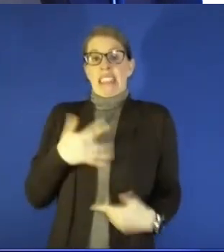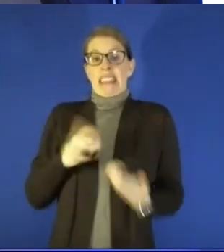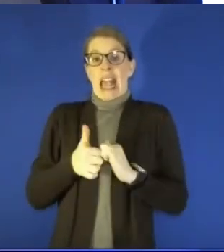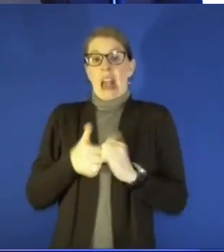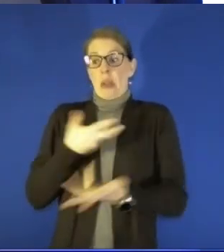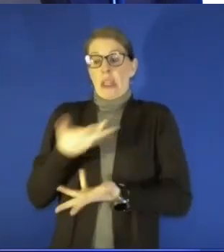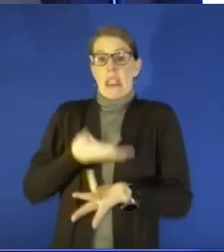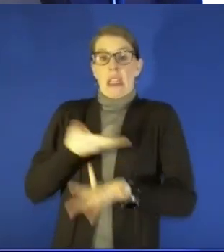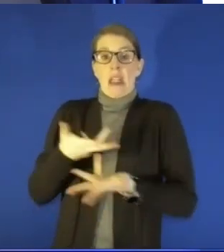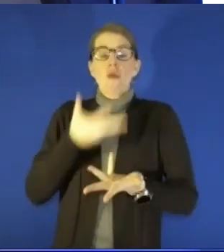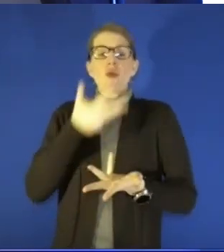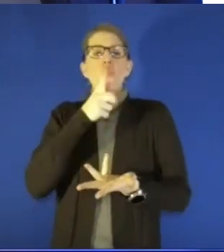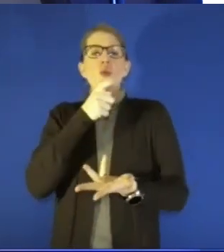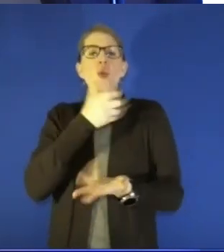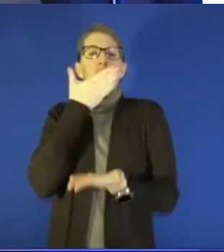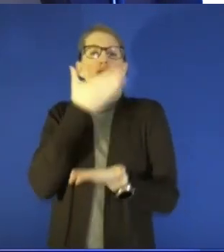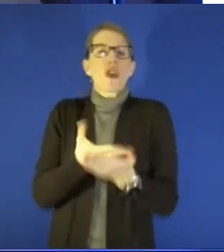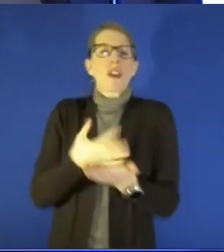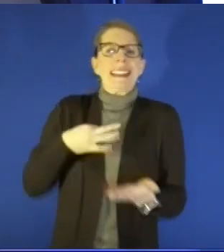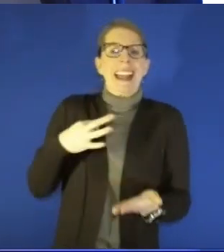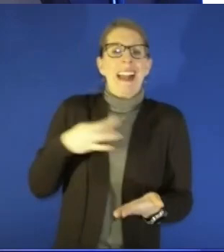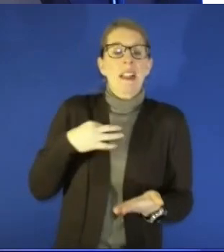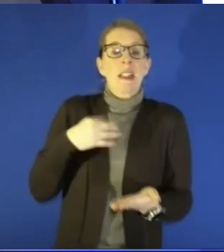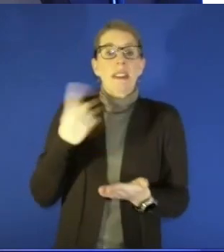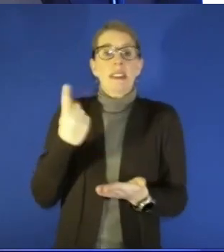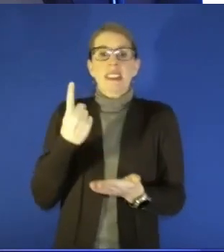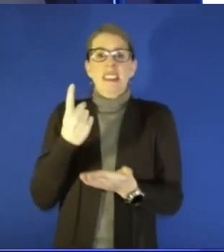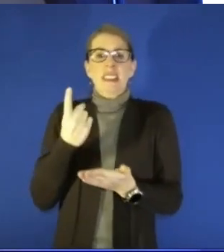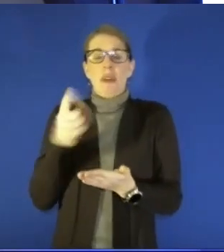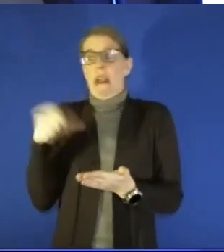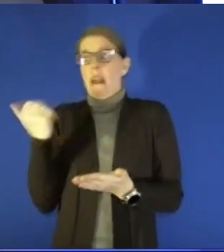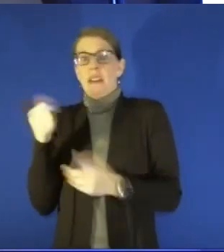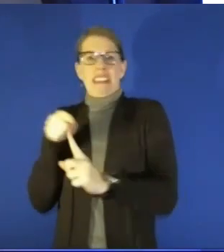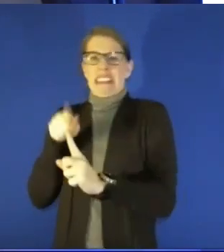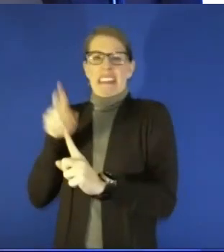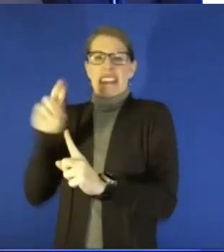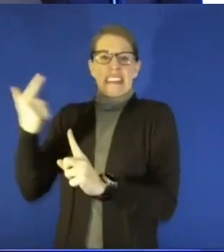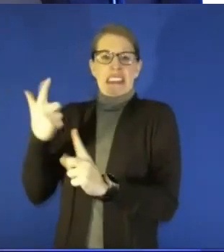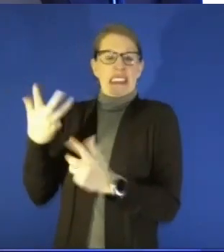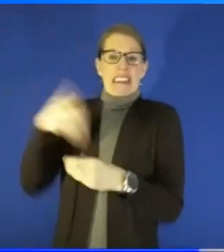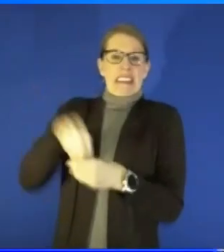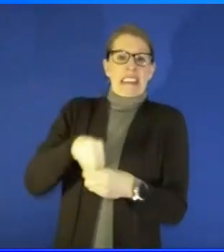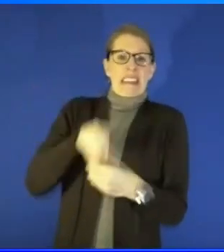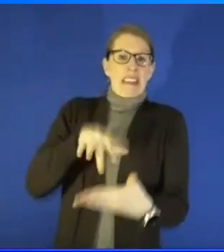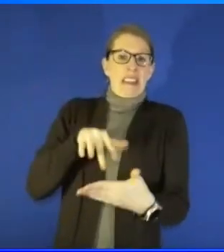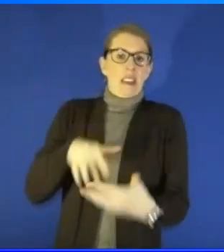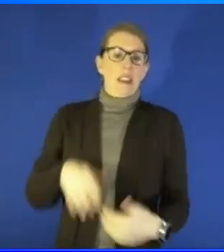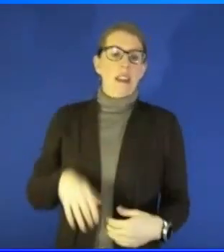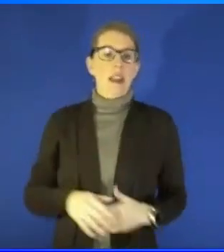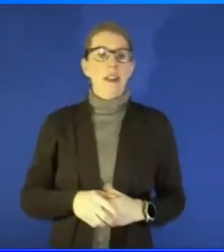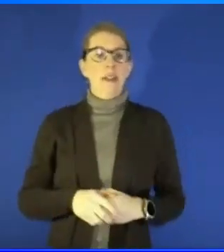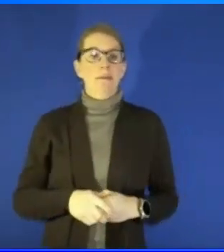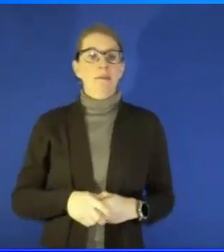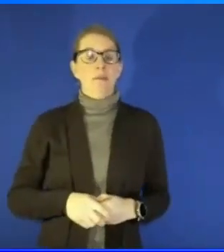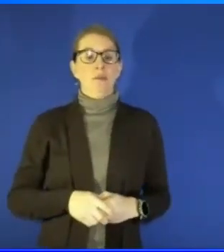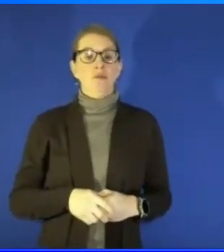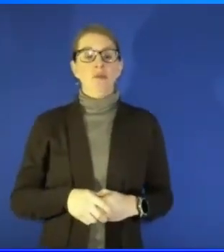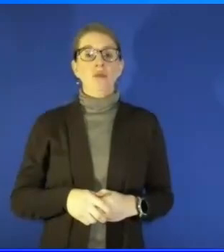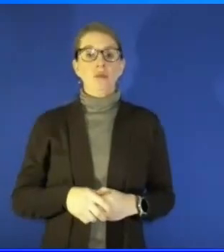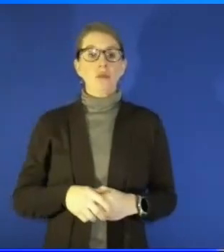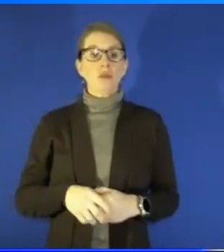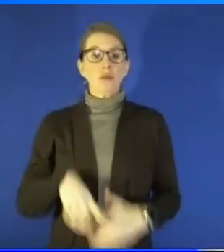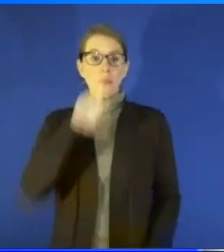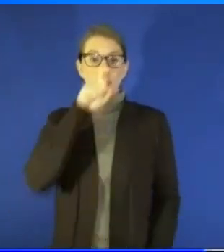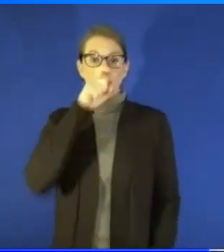make a really good candidate and somebody who just might not be right for this trial? Well, we're purposely, as Hawkeye mentioned,